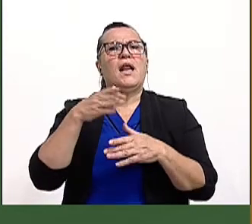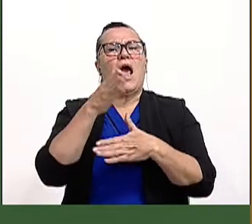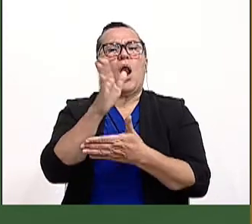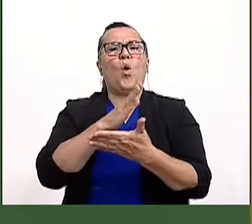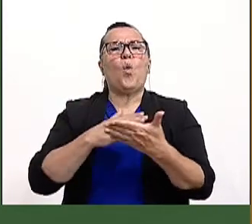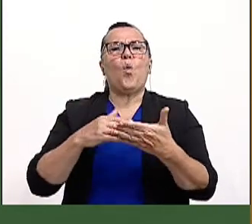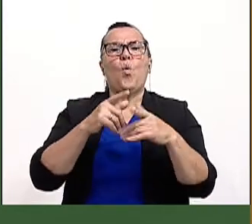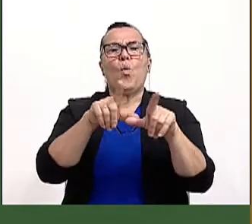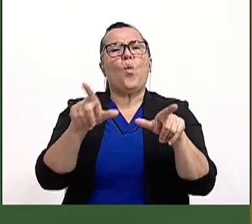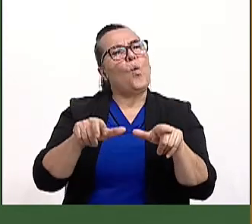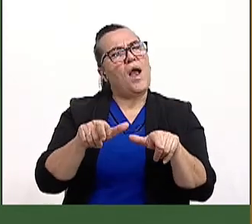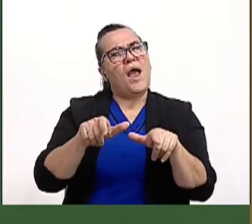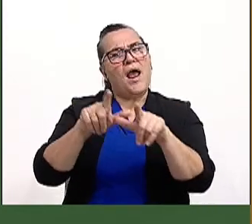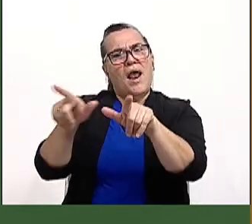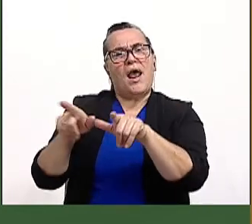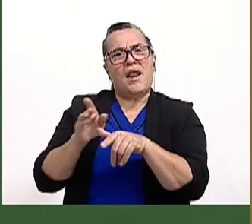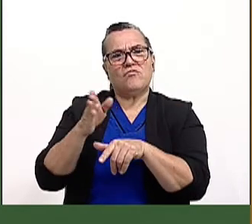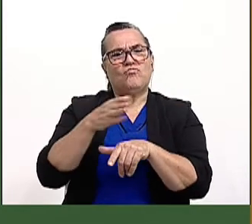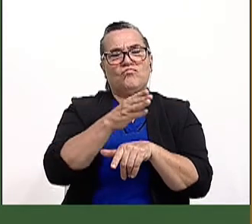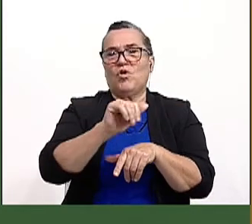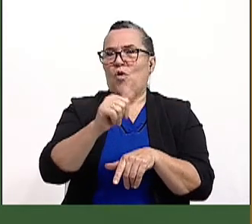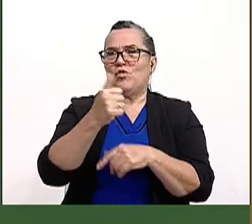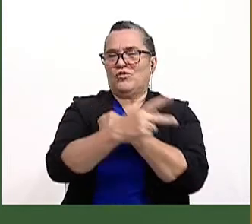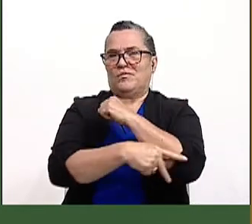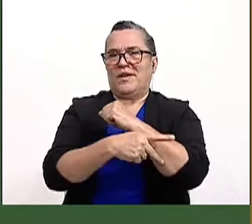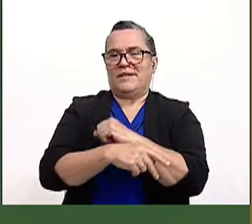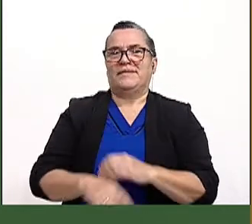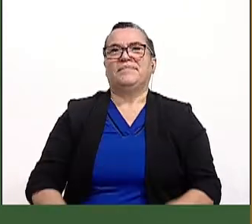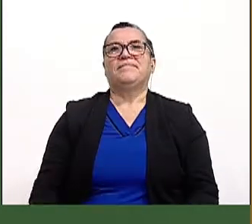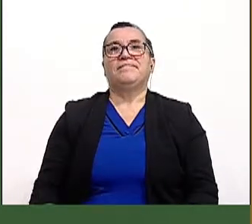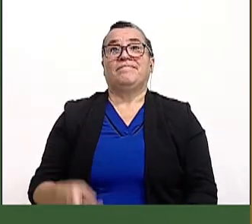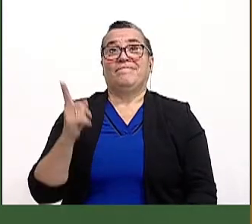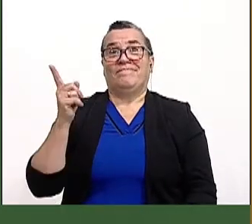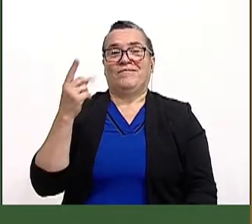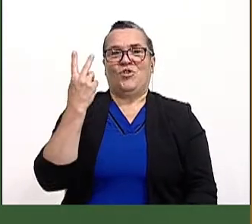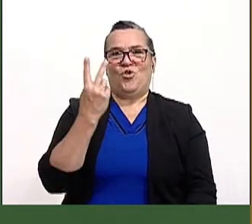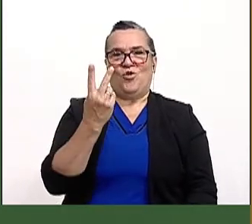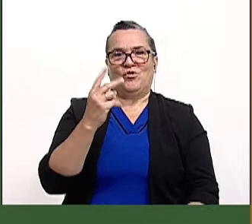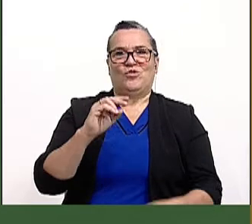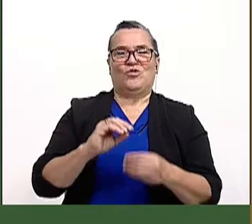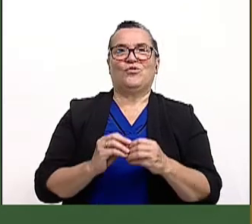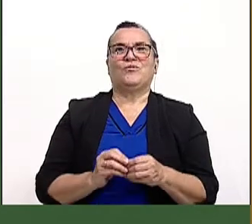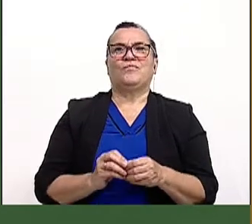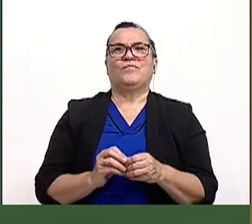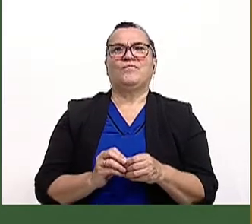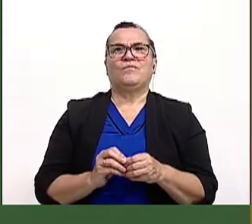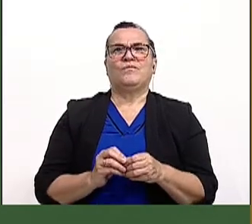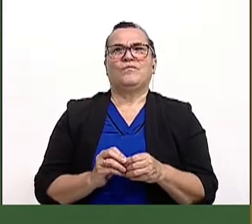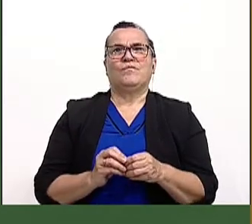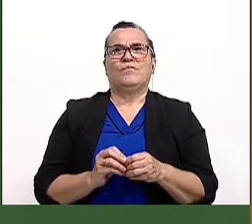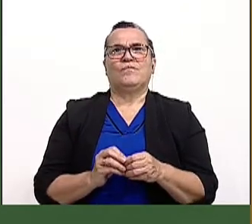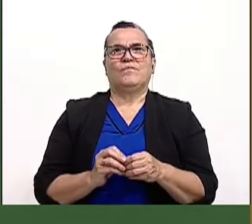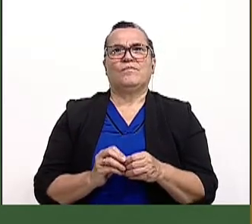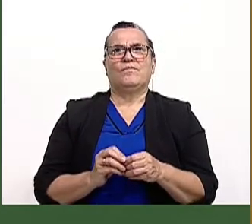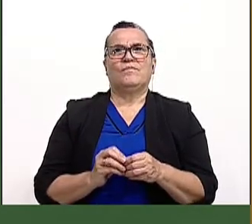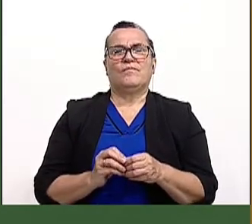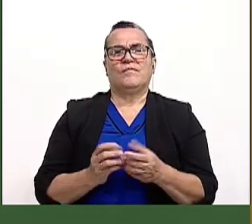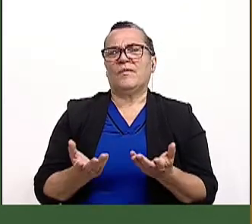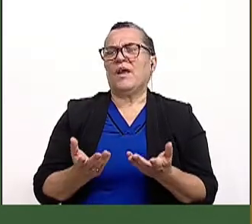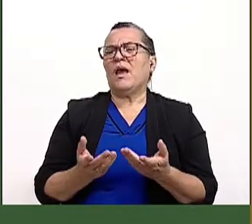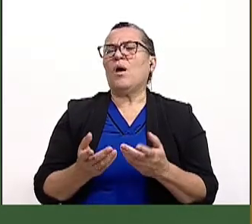in another country. Okay, question number 2. What places is Claire asking